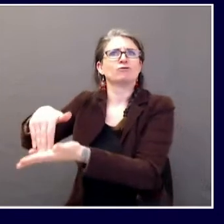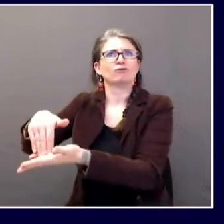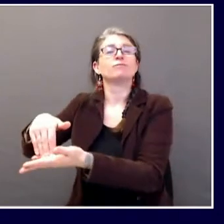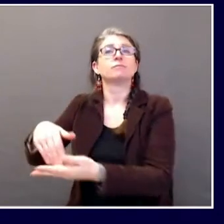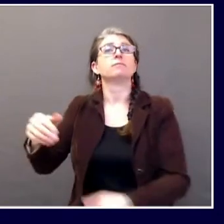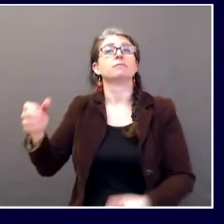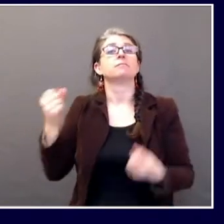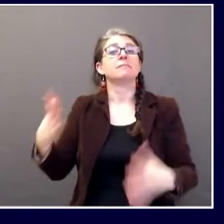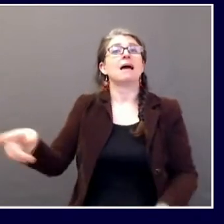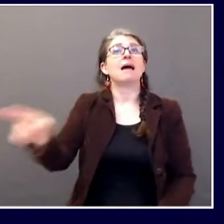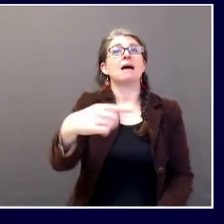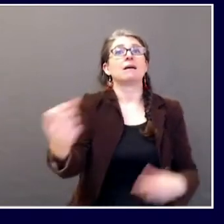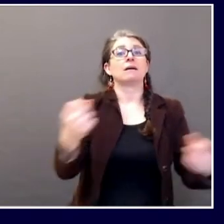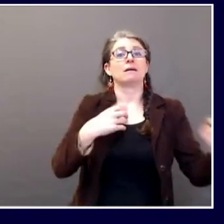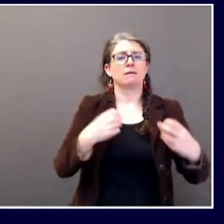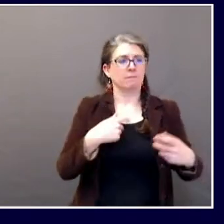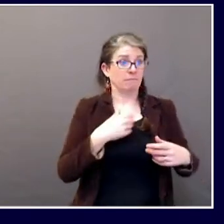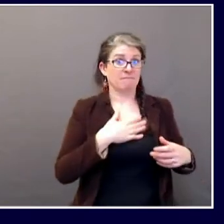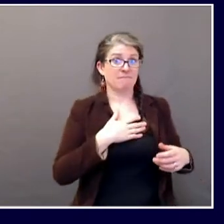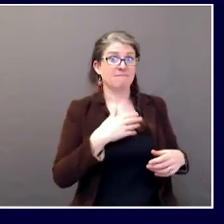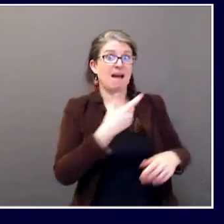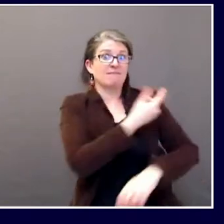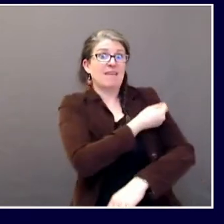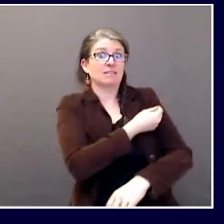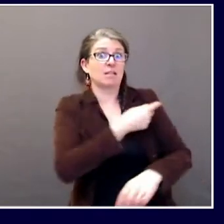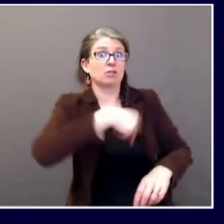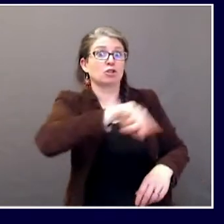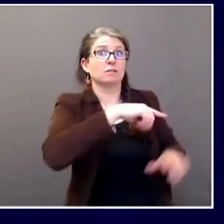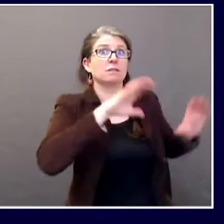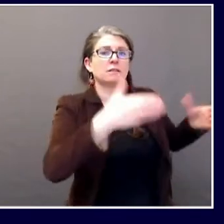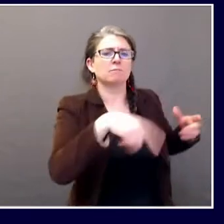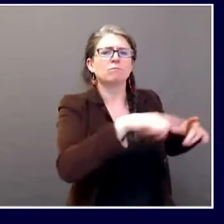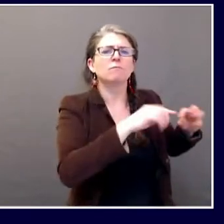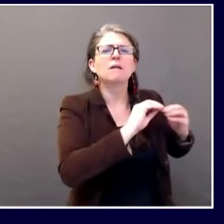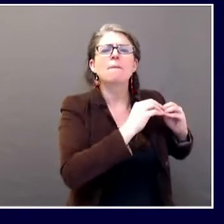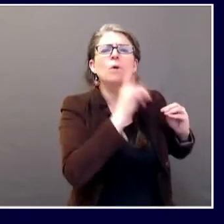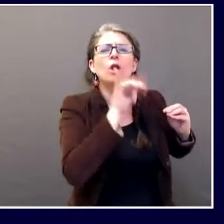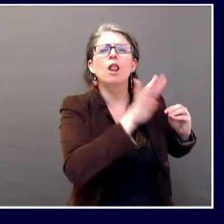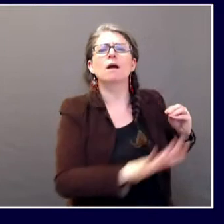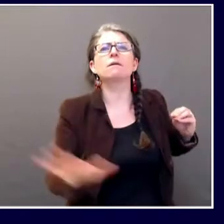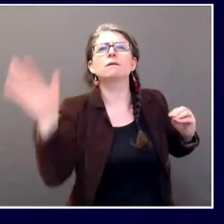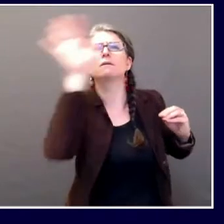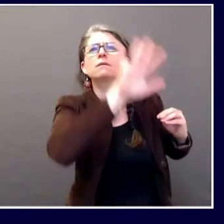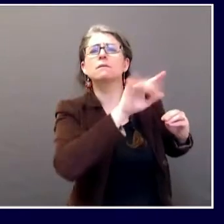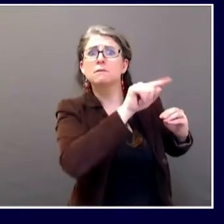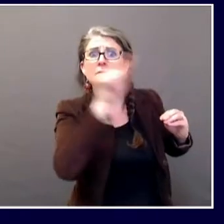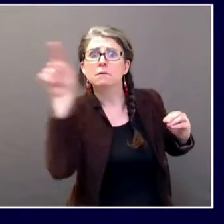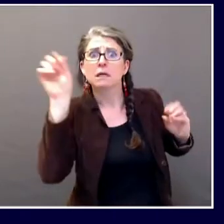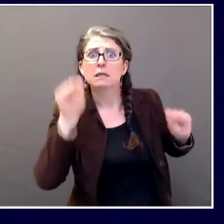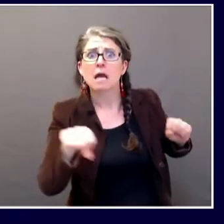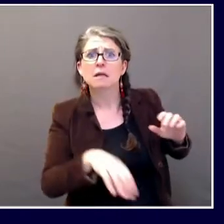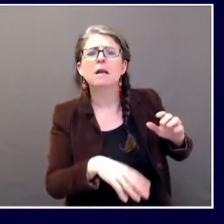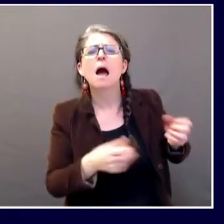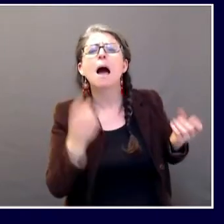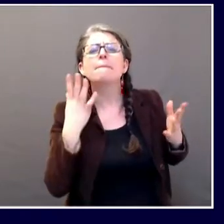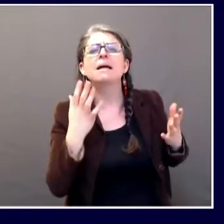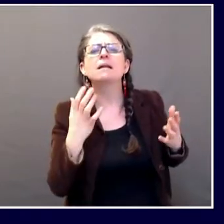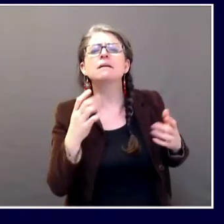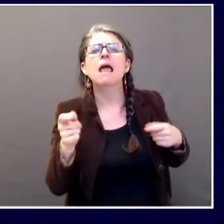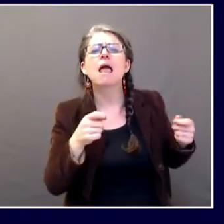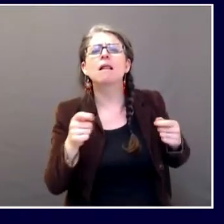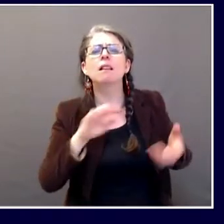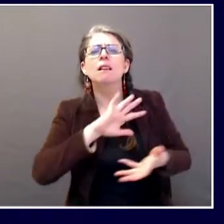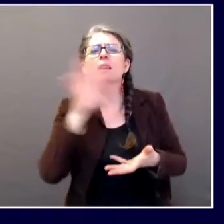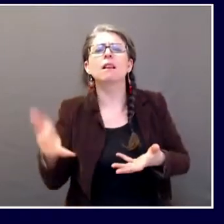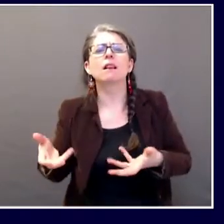got available, what the capacity is on the independent pharmacy side, and then we can make the determinations of which facilities are due for